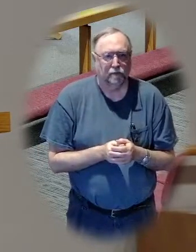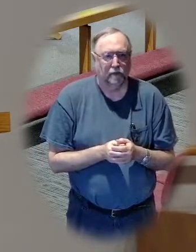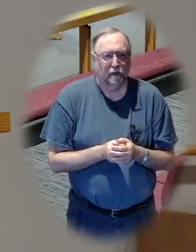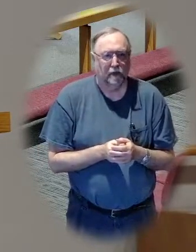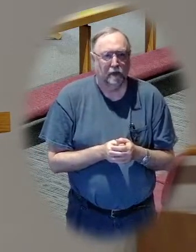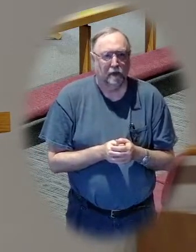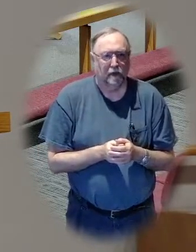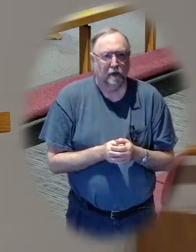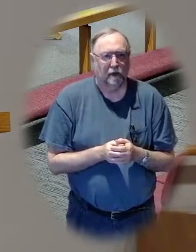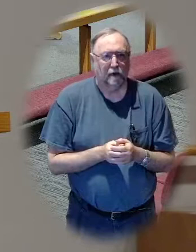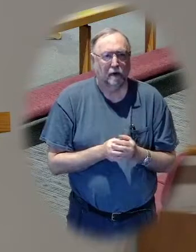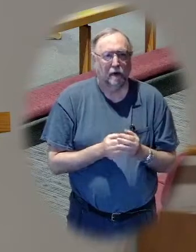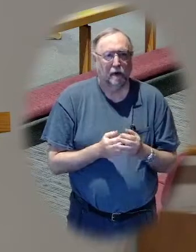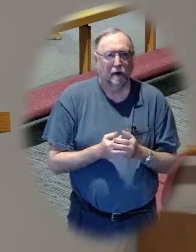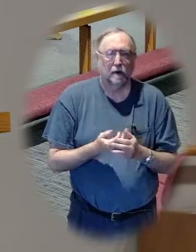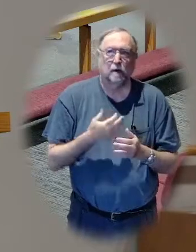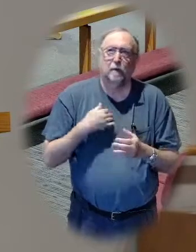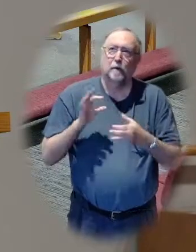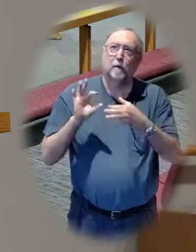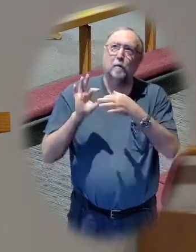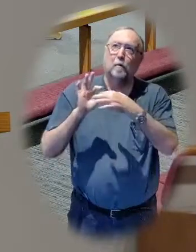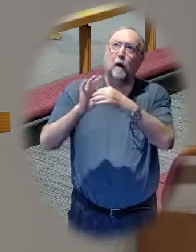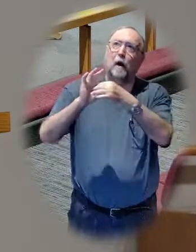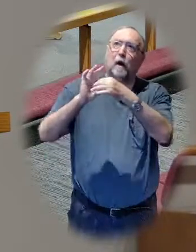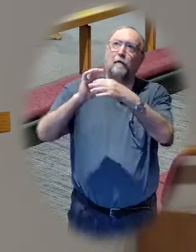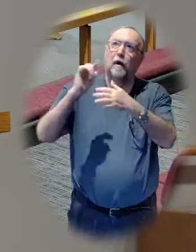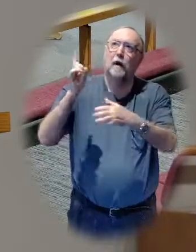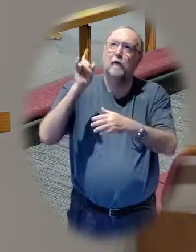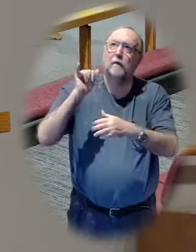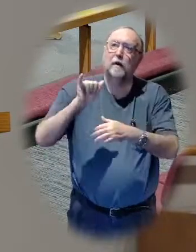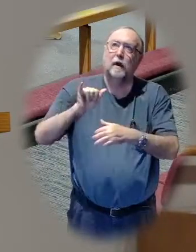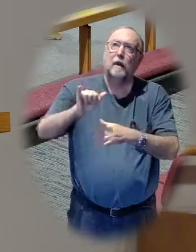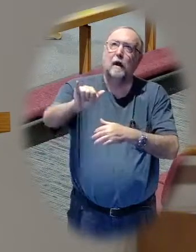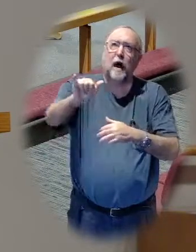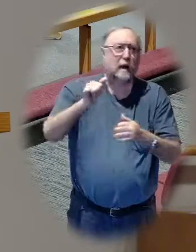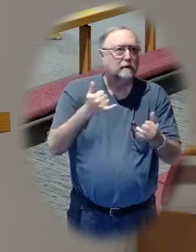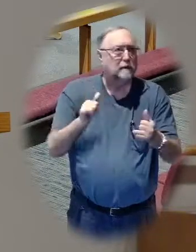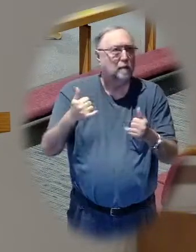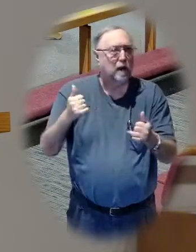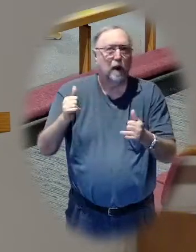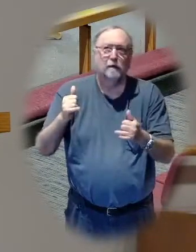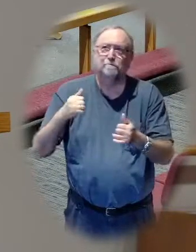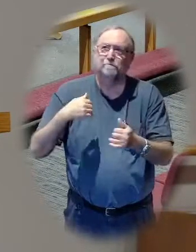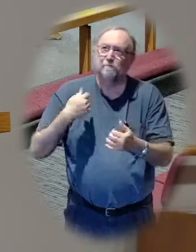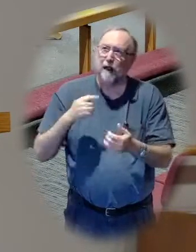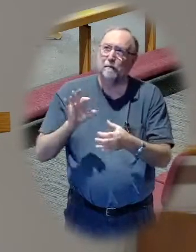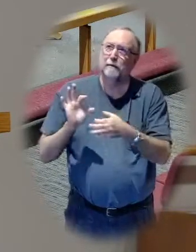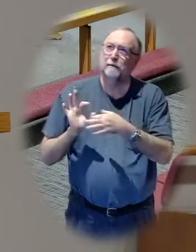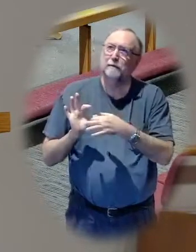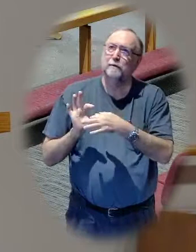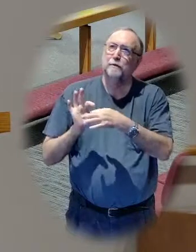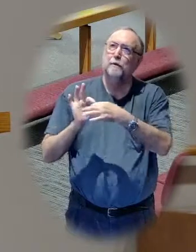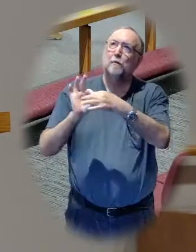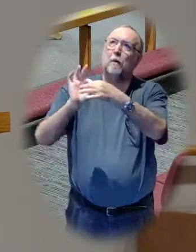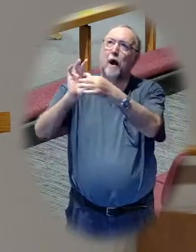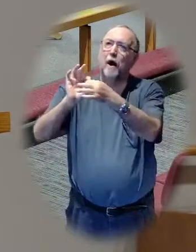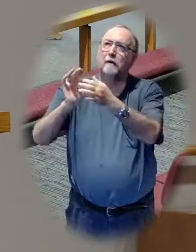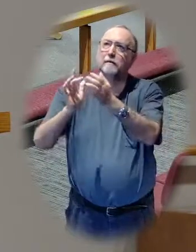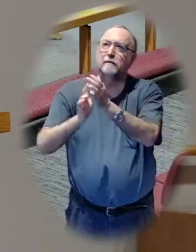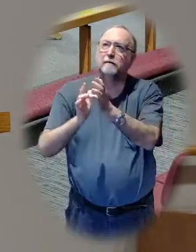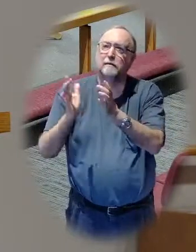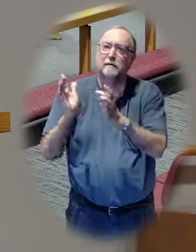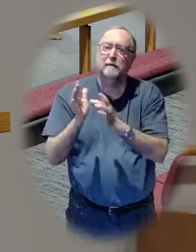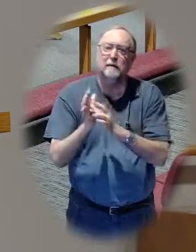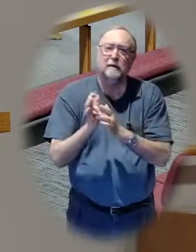we're going to be a part of a never-ending party when we get to be reunited with this Lamb resting in His